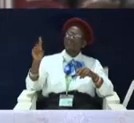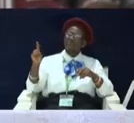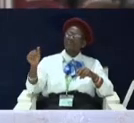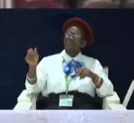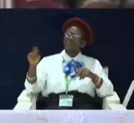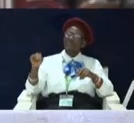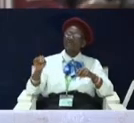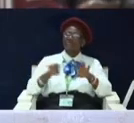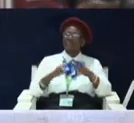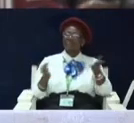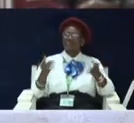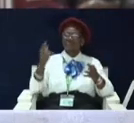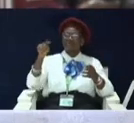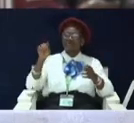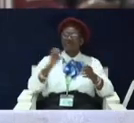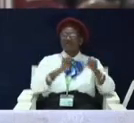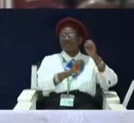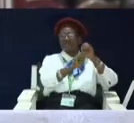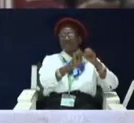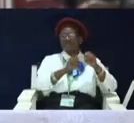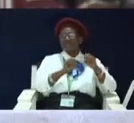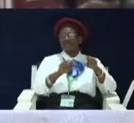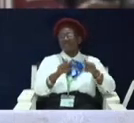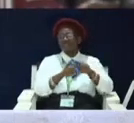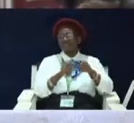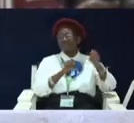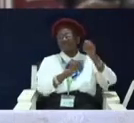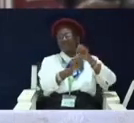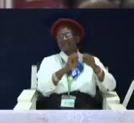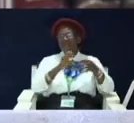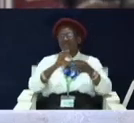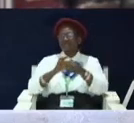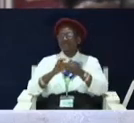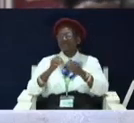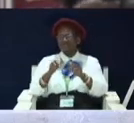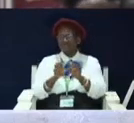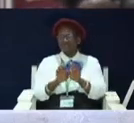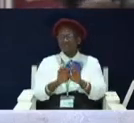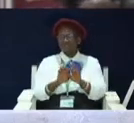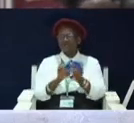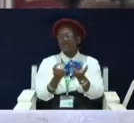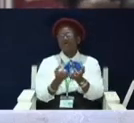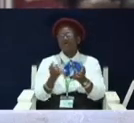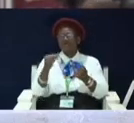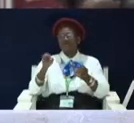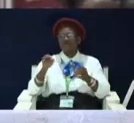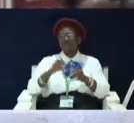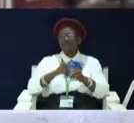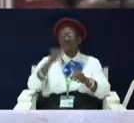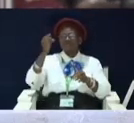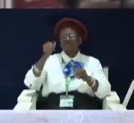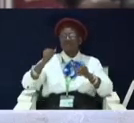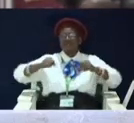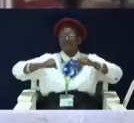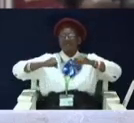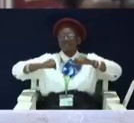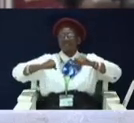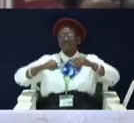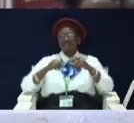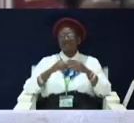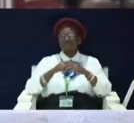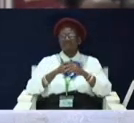fun Elisha. So Elisha joined the club of spiritual giants. Josh Elisha wa